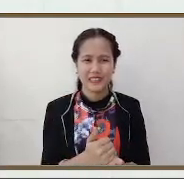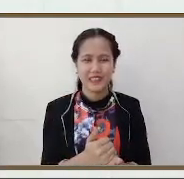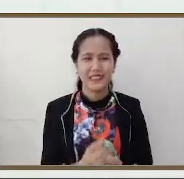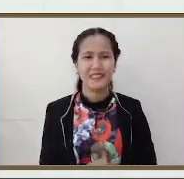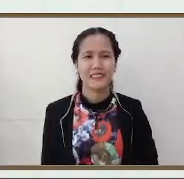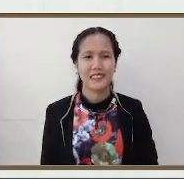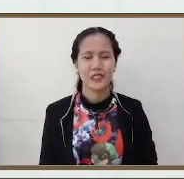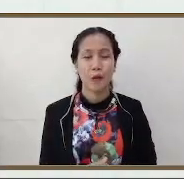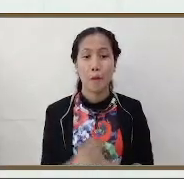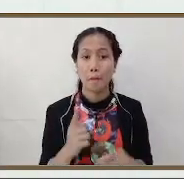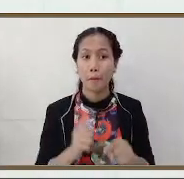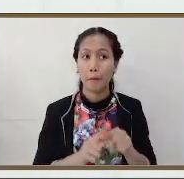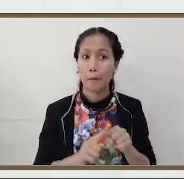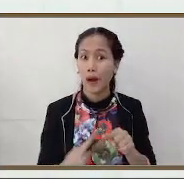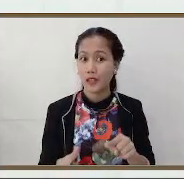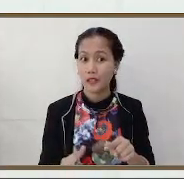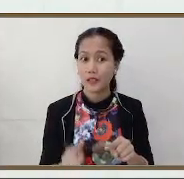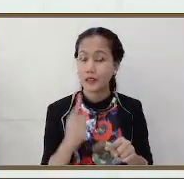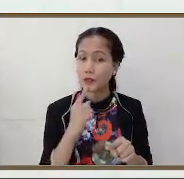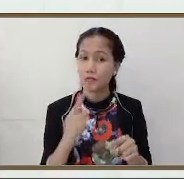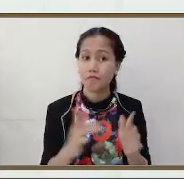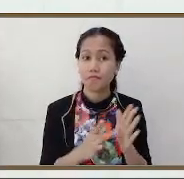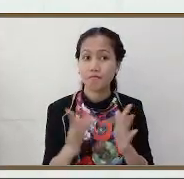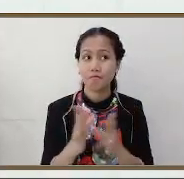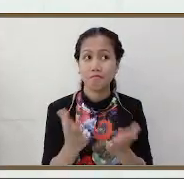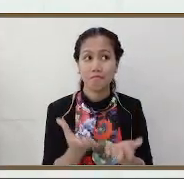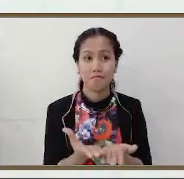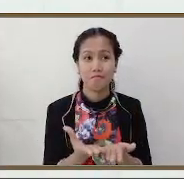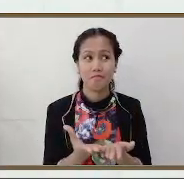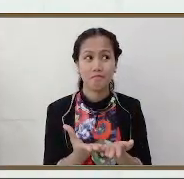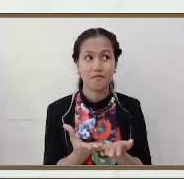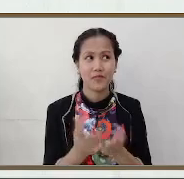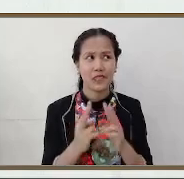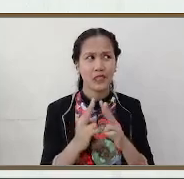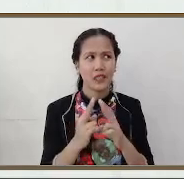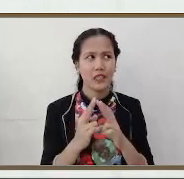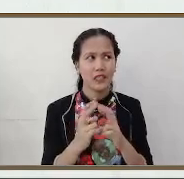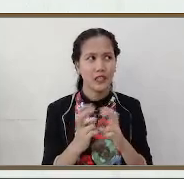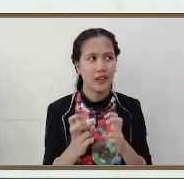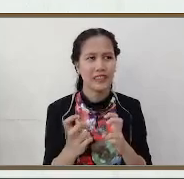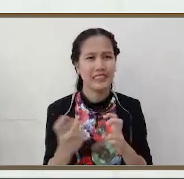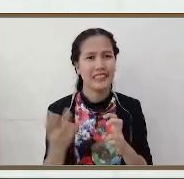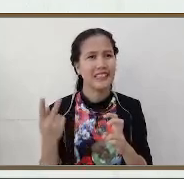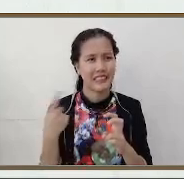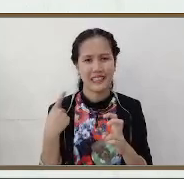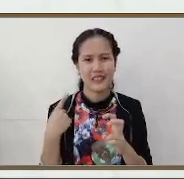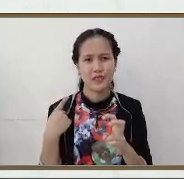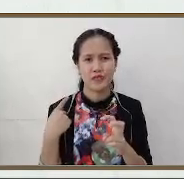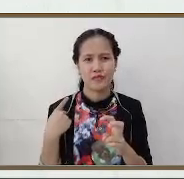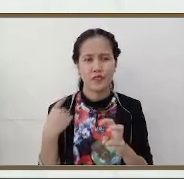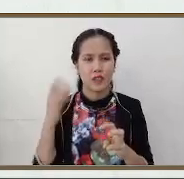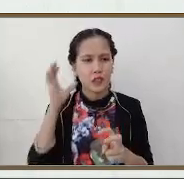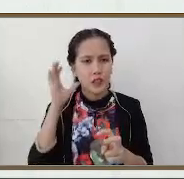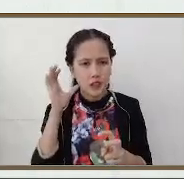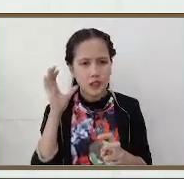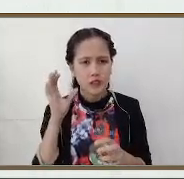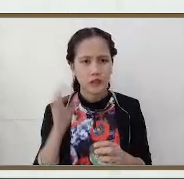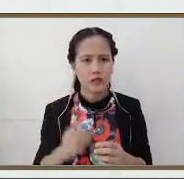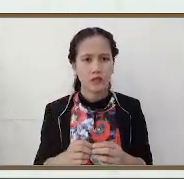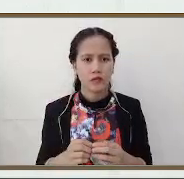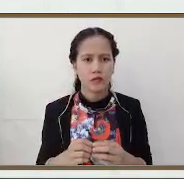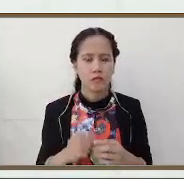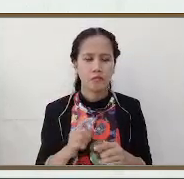yan sa atin. Pero mga kapatid, sabi ng Biblia, pagkamat may nakakarating sa kanila, they still lack knowledge. You know why? Because